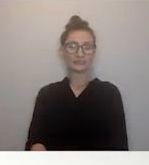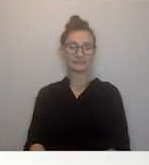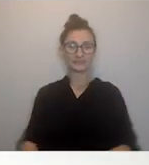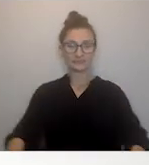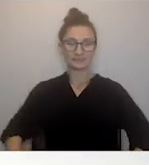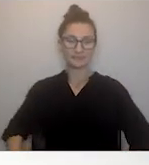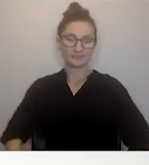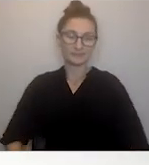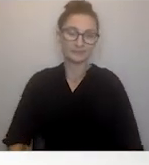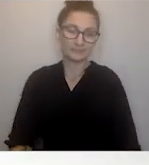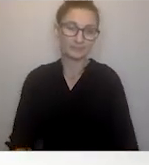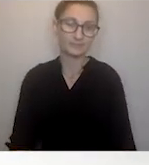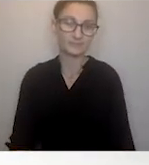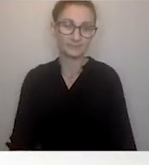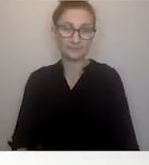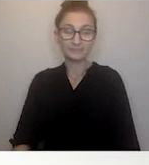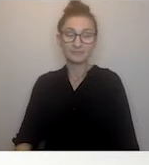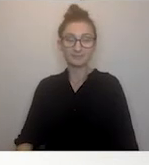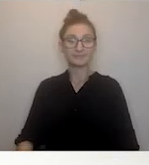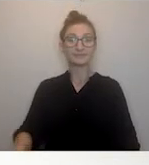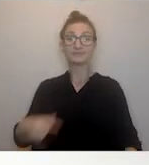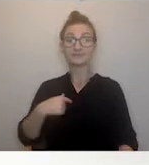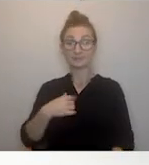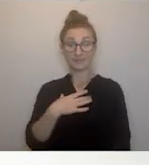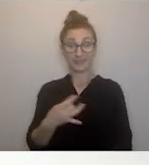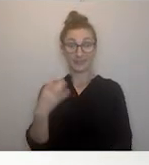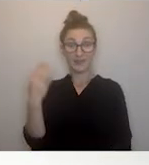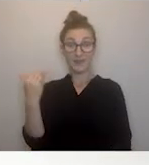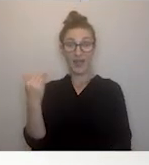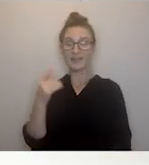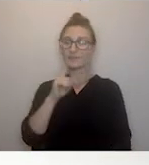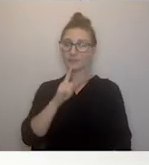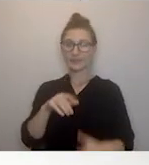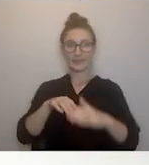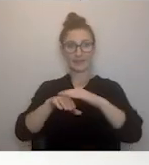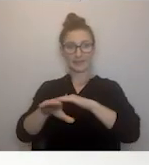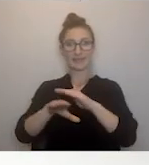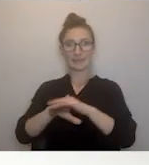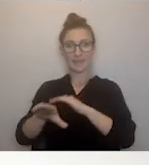art or a moment or scene. I like this one because it is